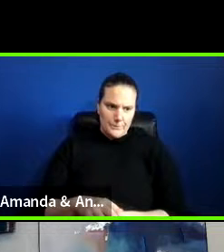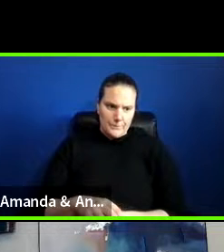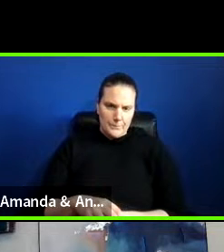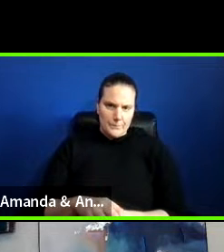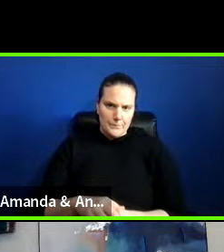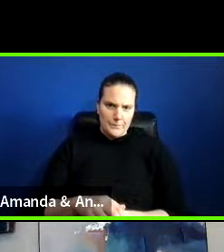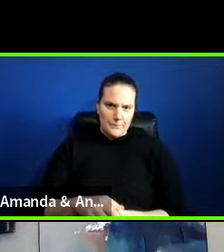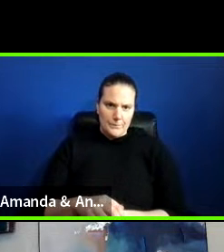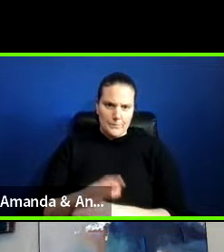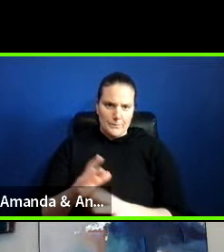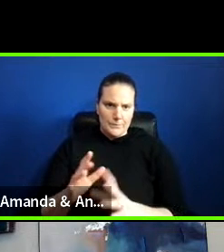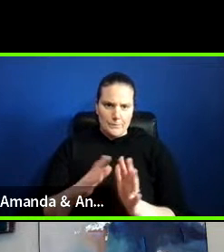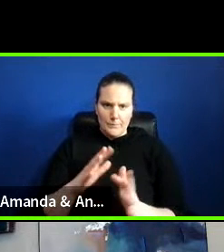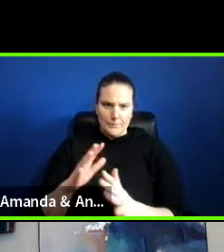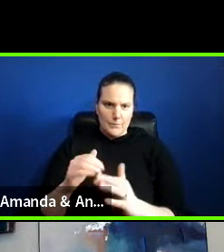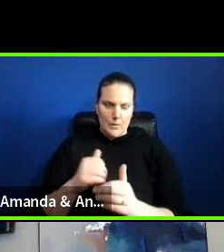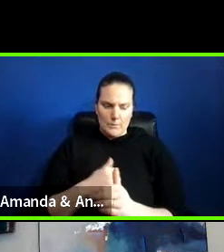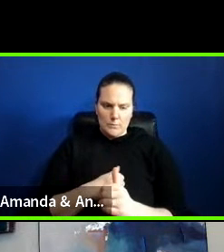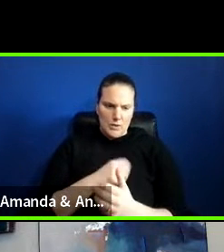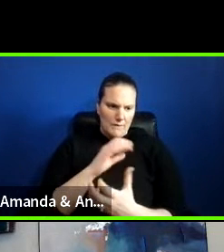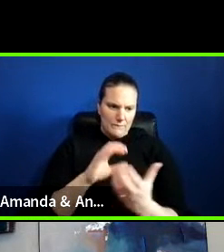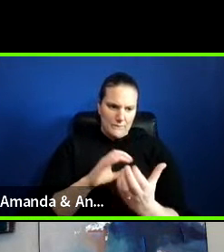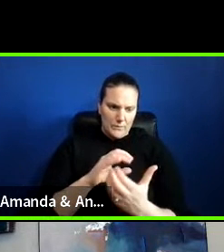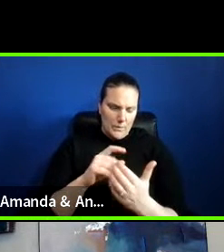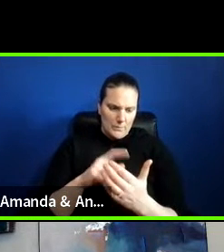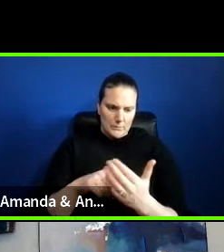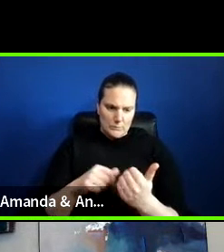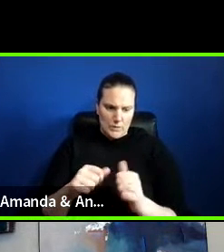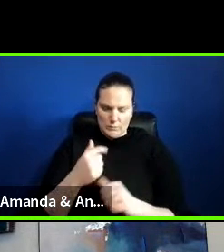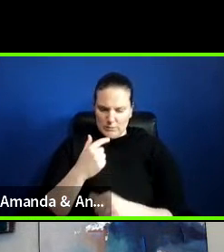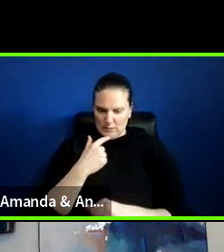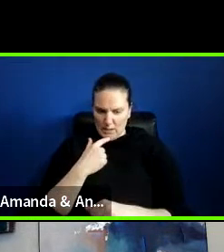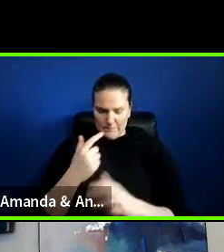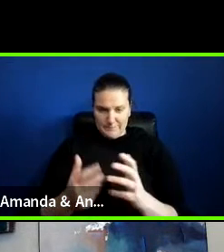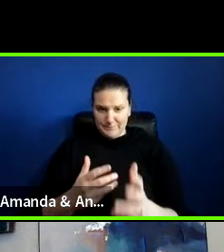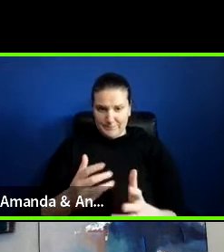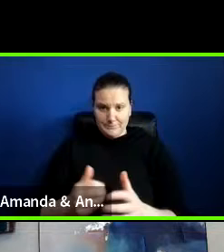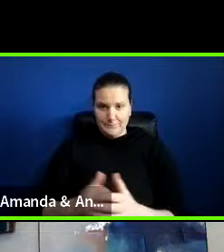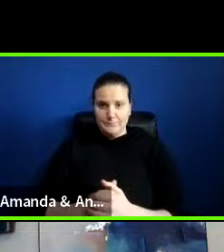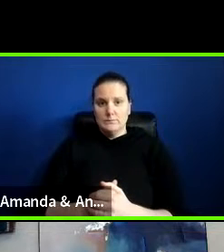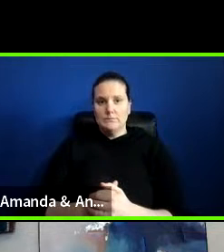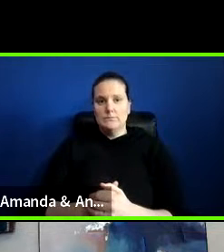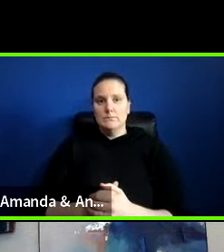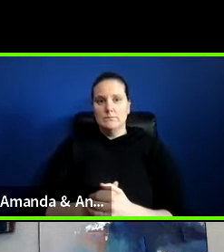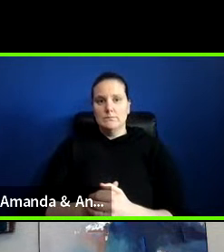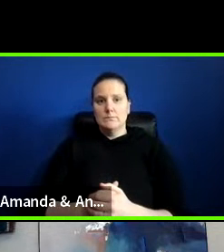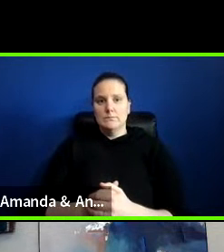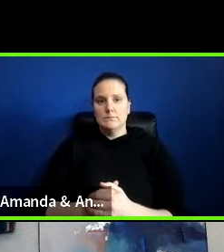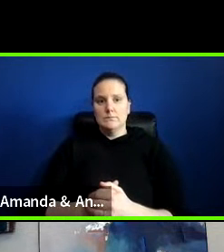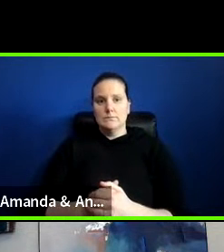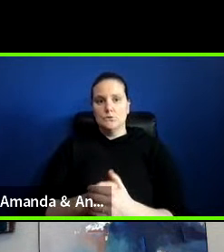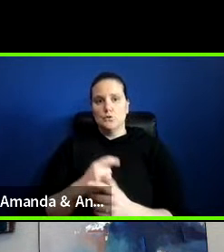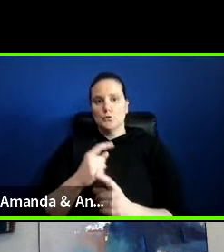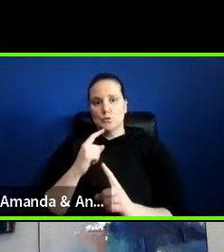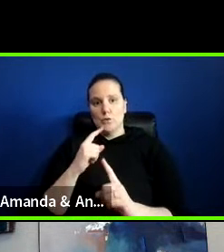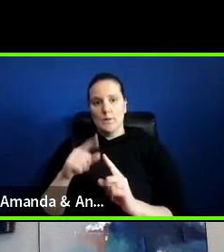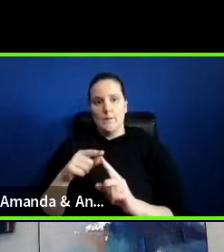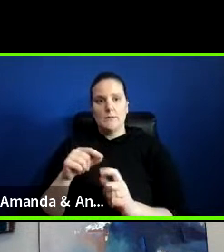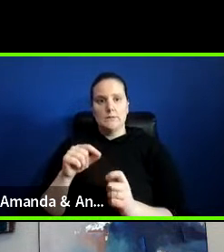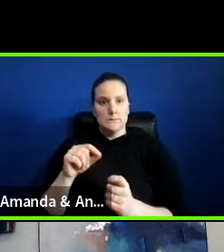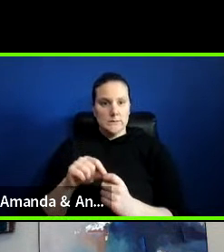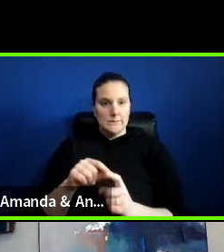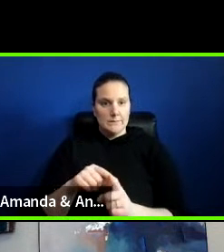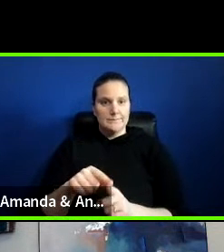I'm sorry, I'm kind of getting confused about what I'm trying to say here, but you talked about a specific element of